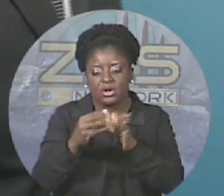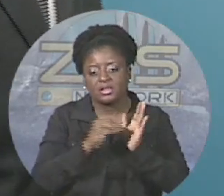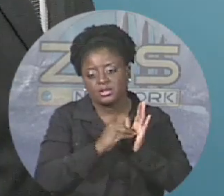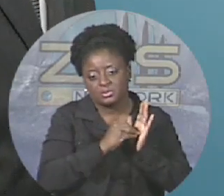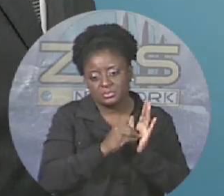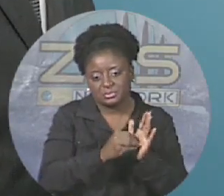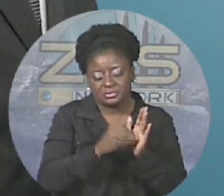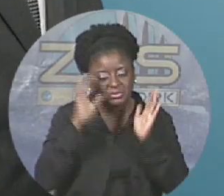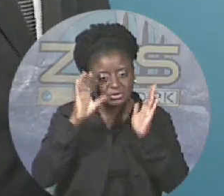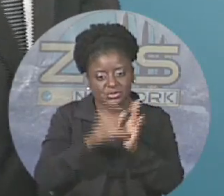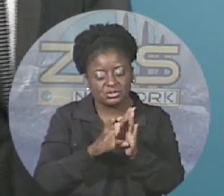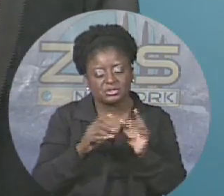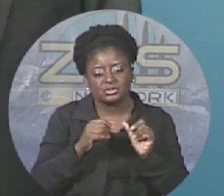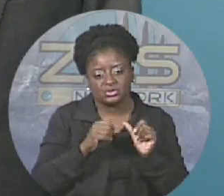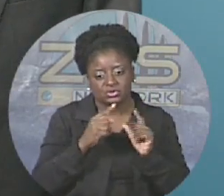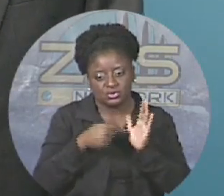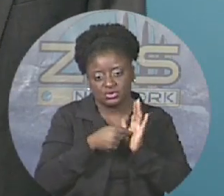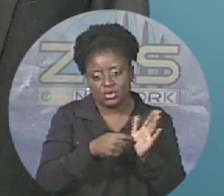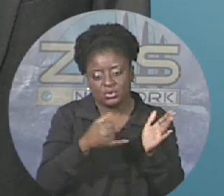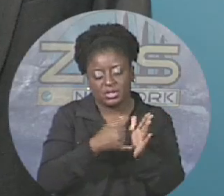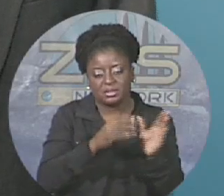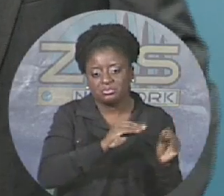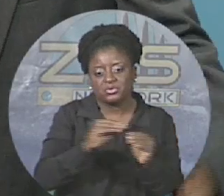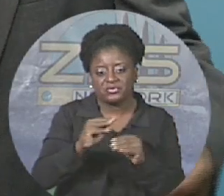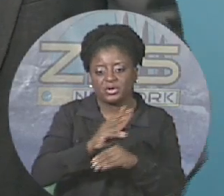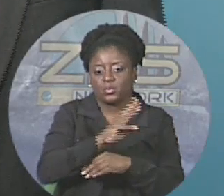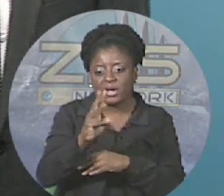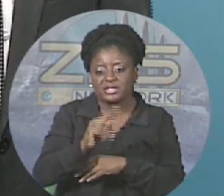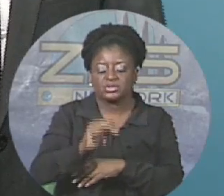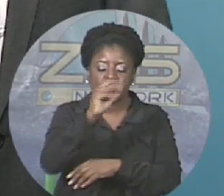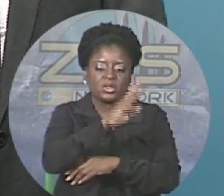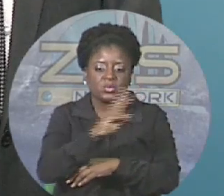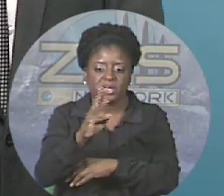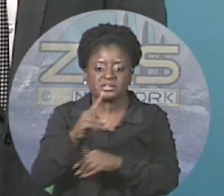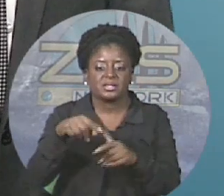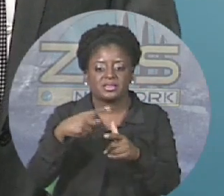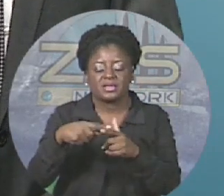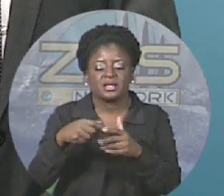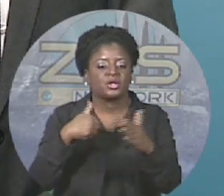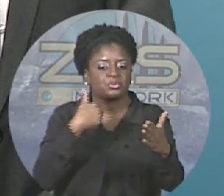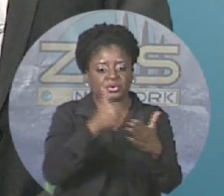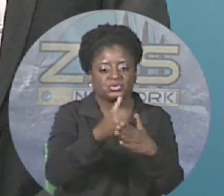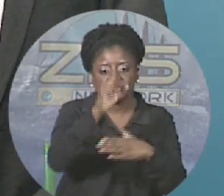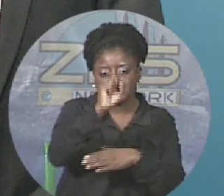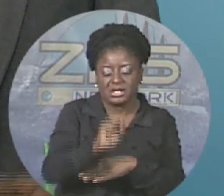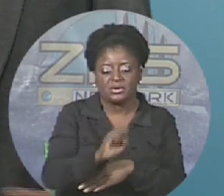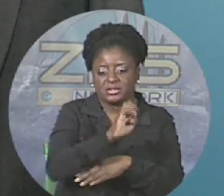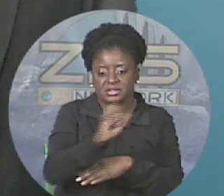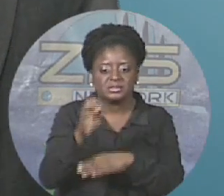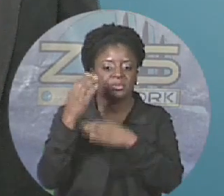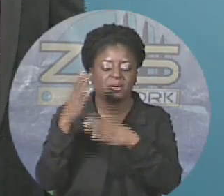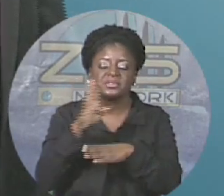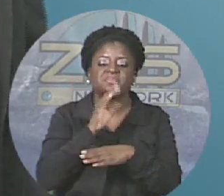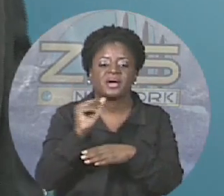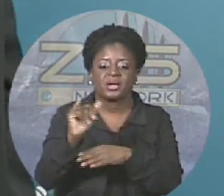towards the west-northwest and then eventually towards the northwest, approaching the southeastern Bahamas once again by Wednesday, Thursday time frame.